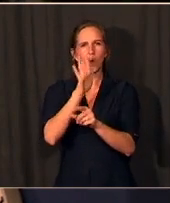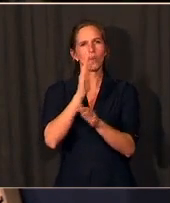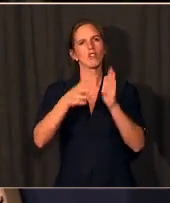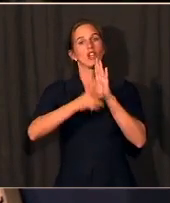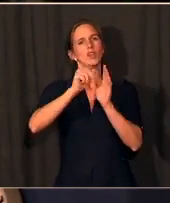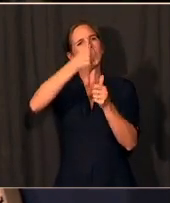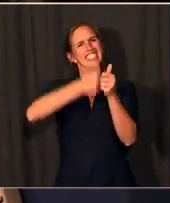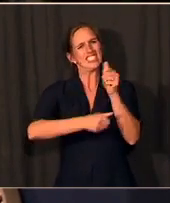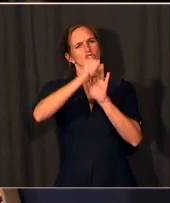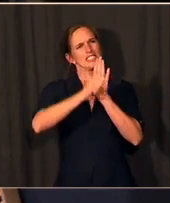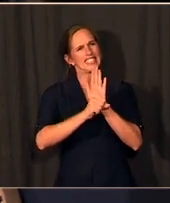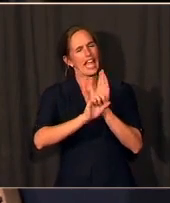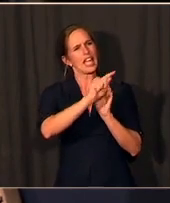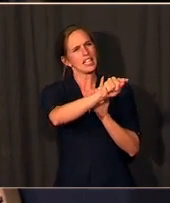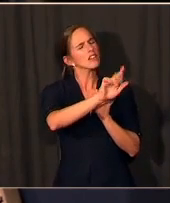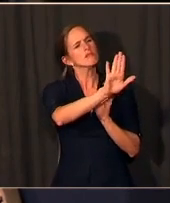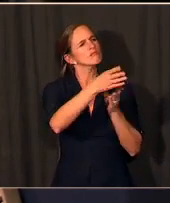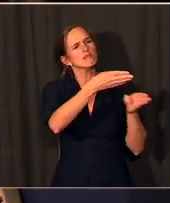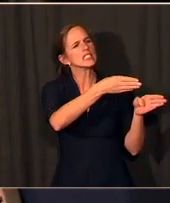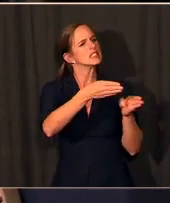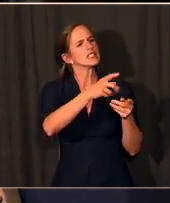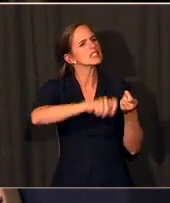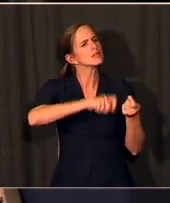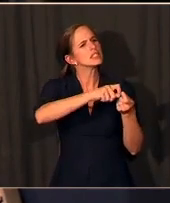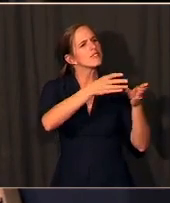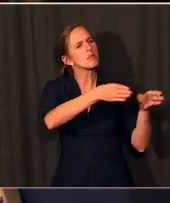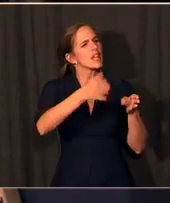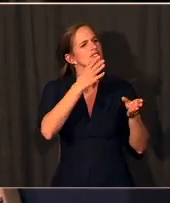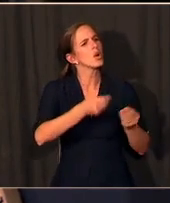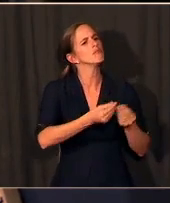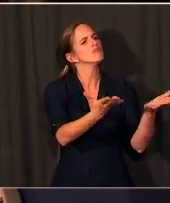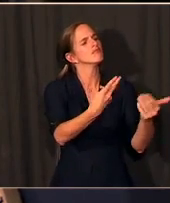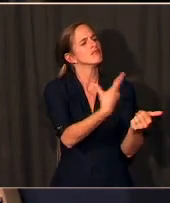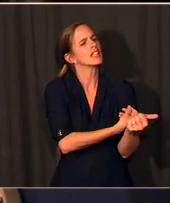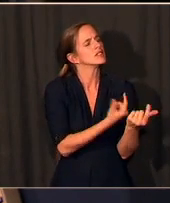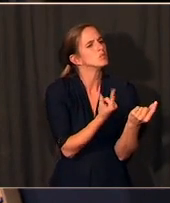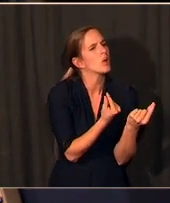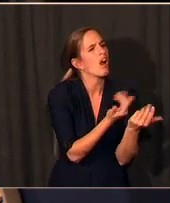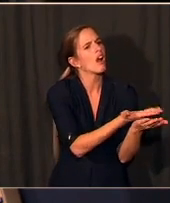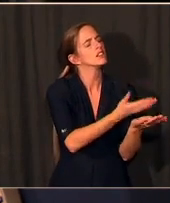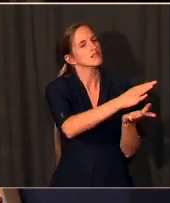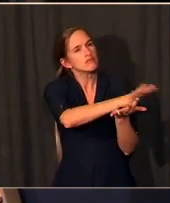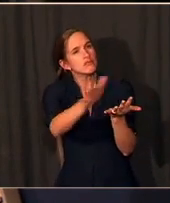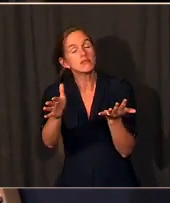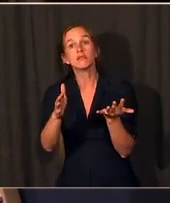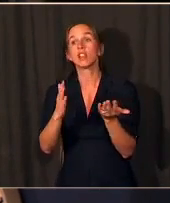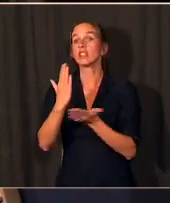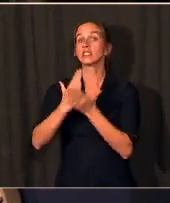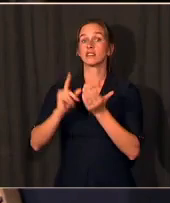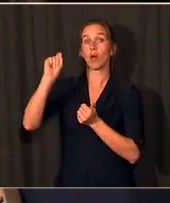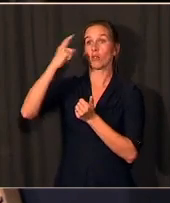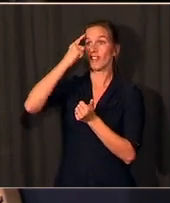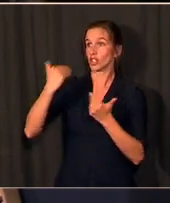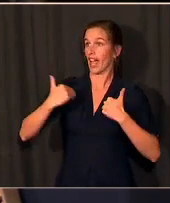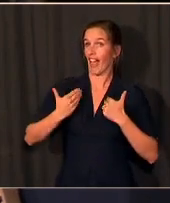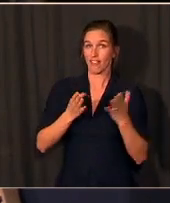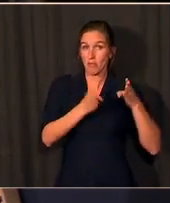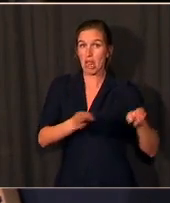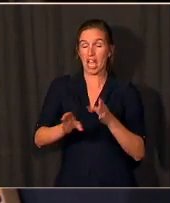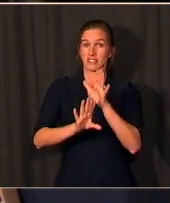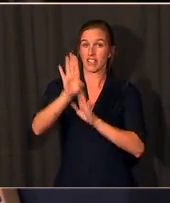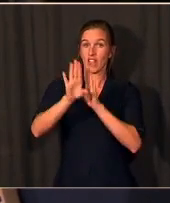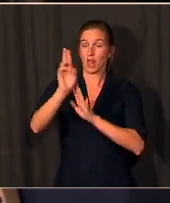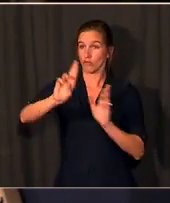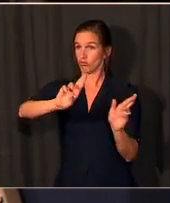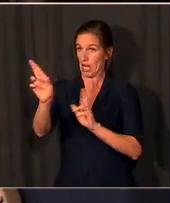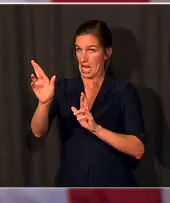every state's specific plans for distributing the vaccine. Continue to urge governors to have those plans developed and